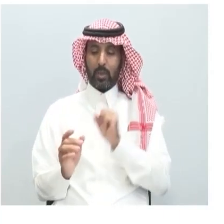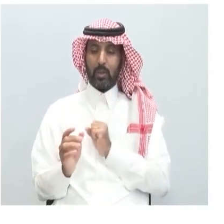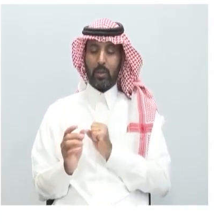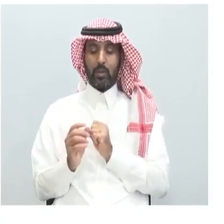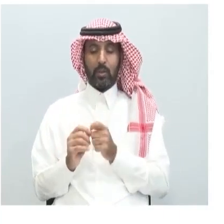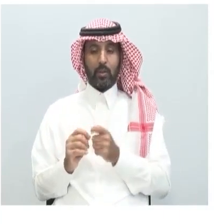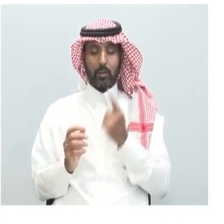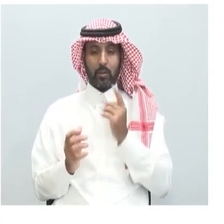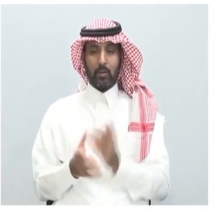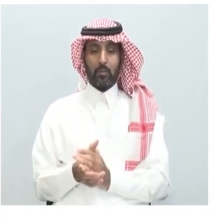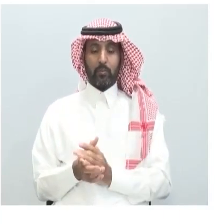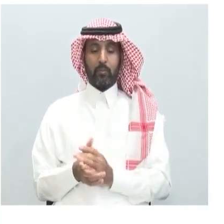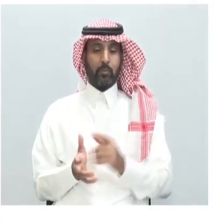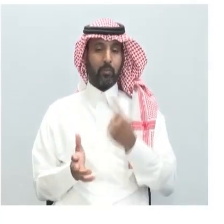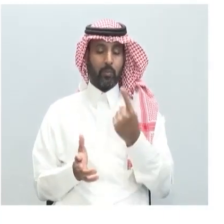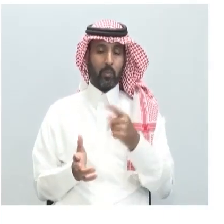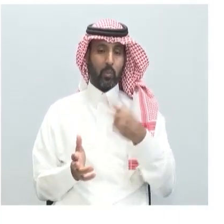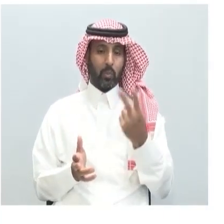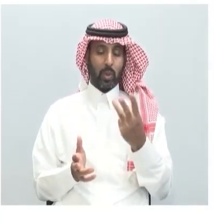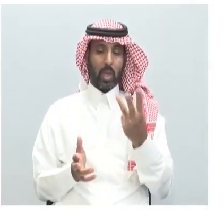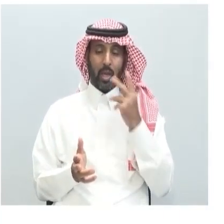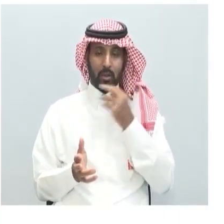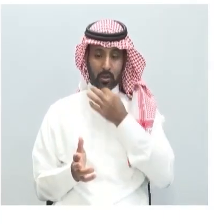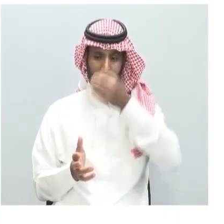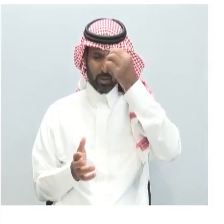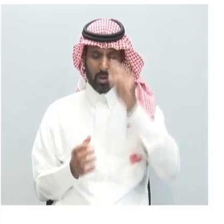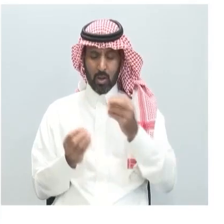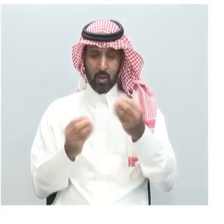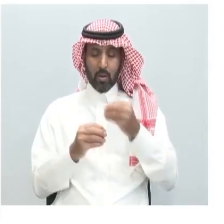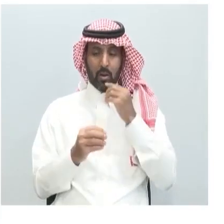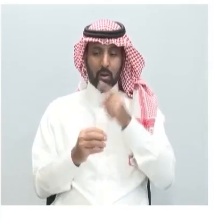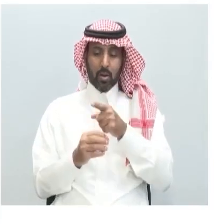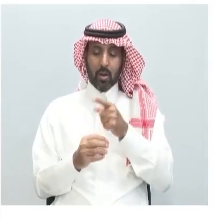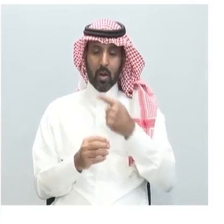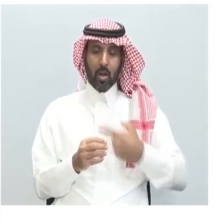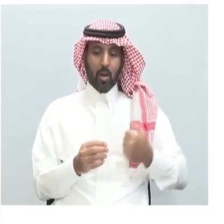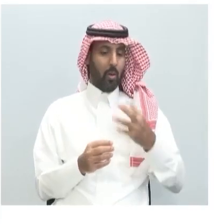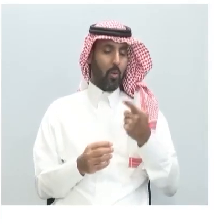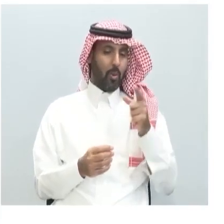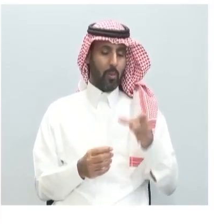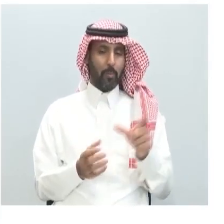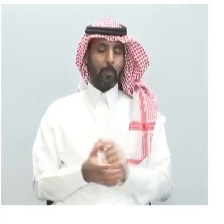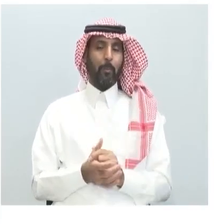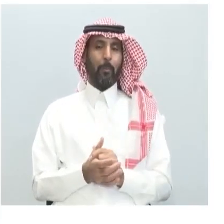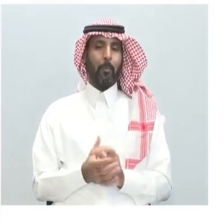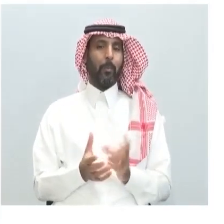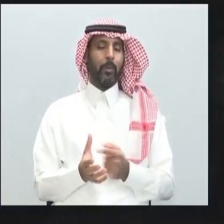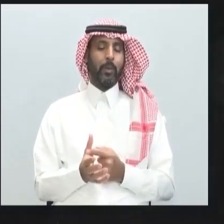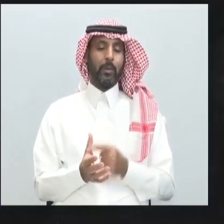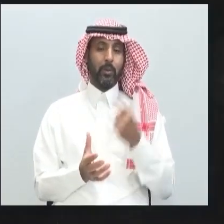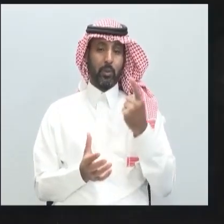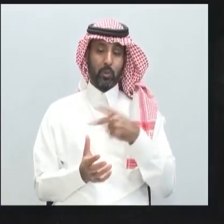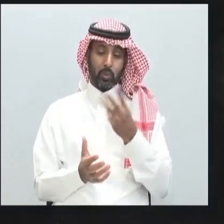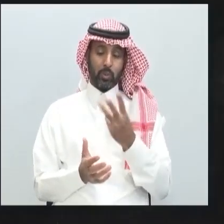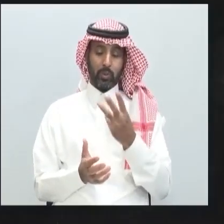here, usually only one to three adjectives are used to modify a noun at a time. So usually we use